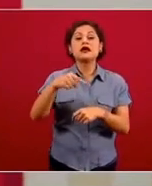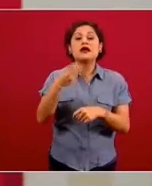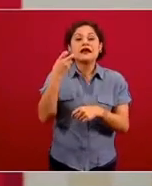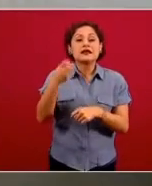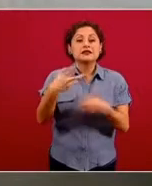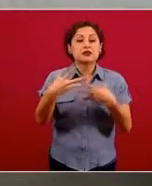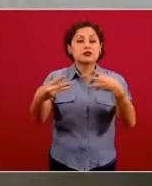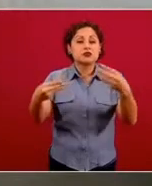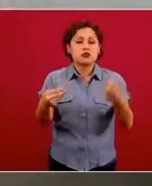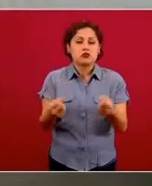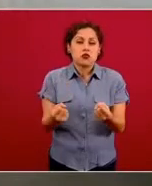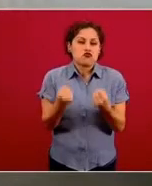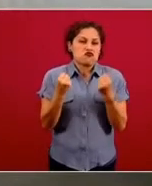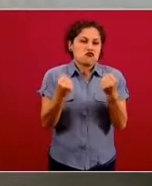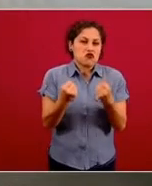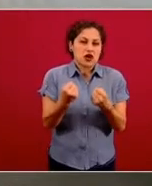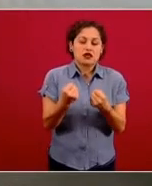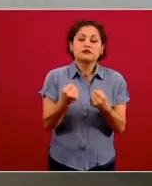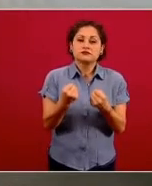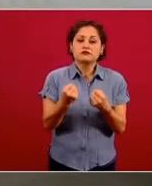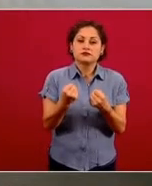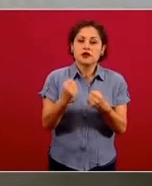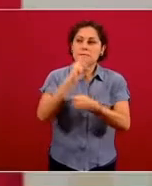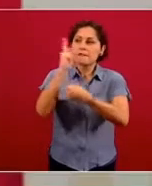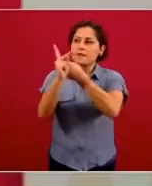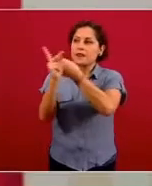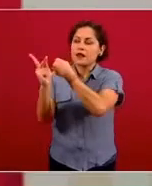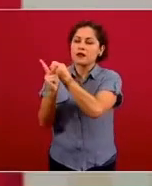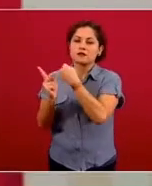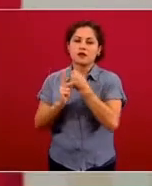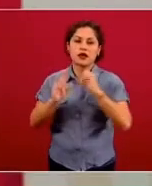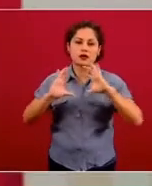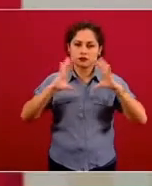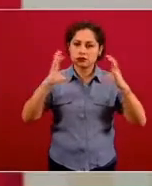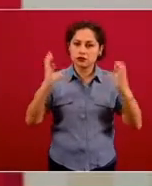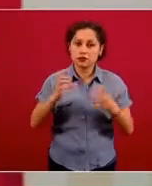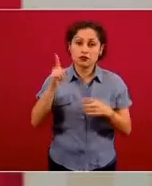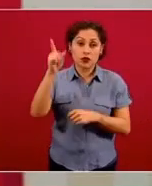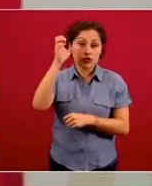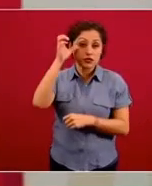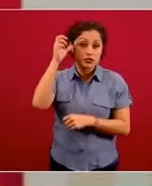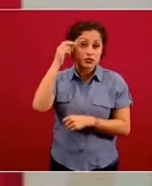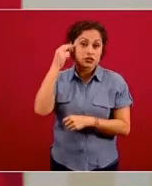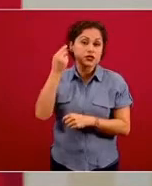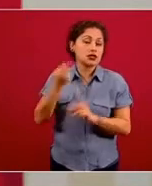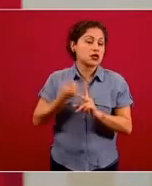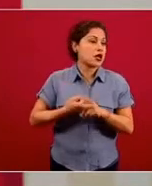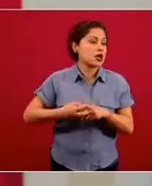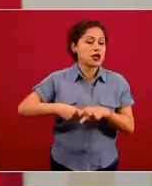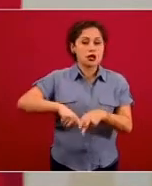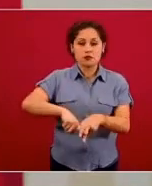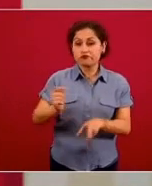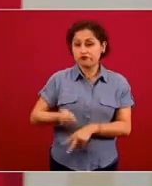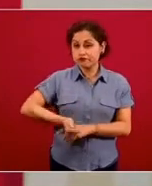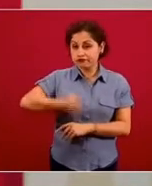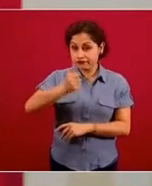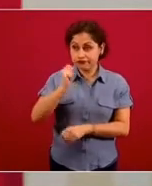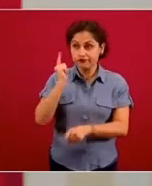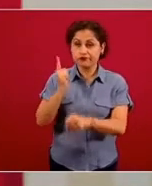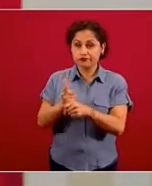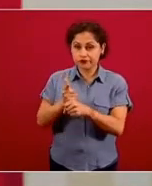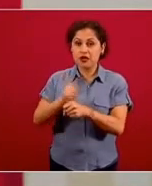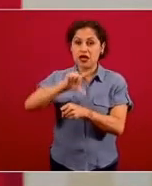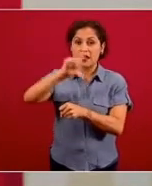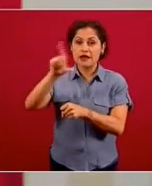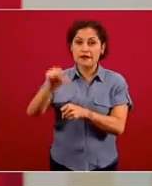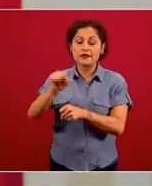Our pandemic has also behaved in the same way. It's been aggressive. We've seen it being aggressive in countries